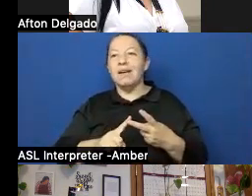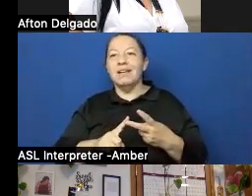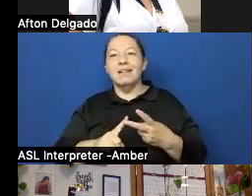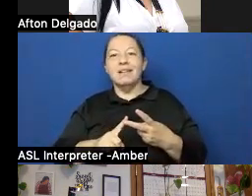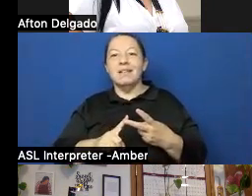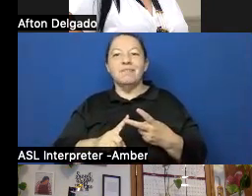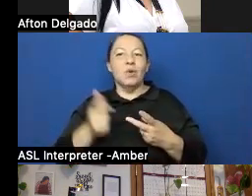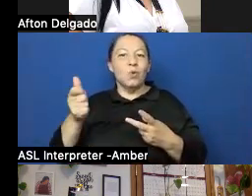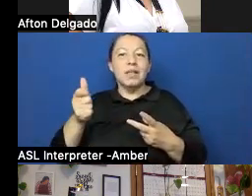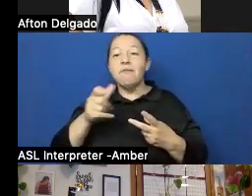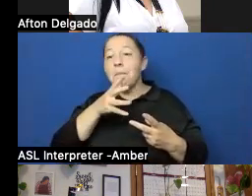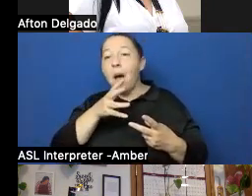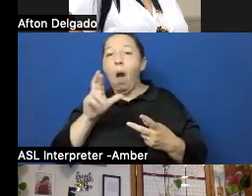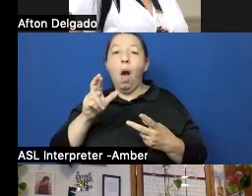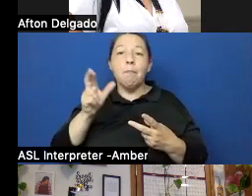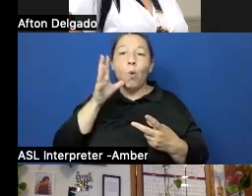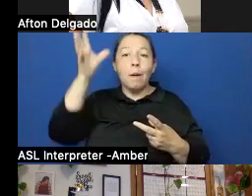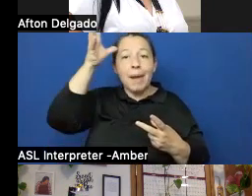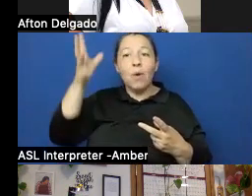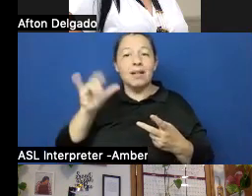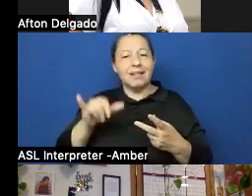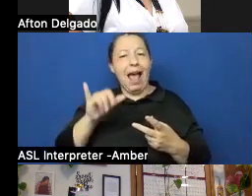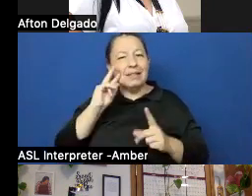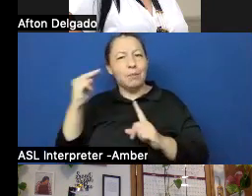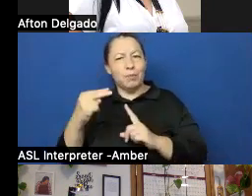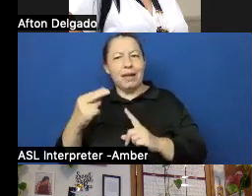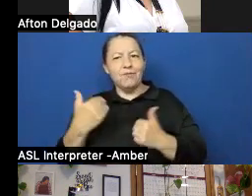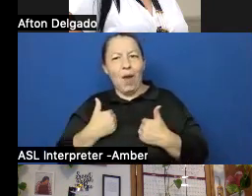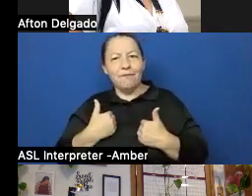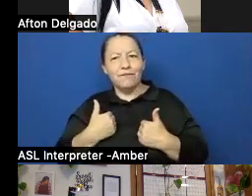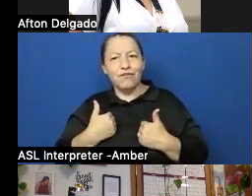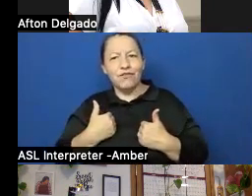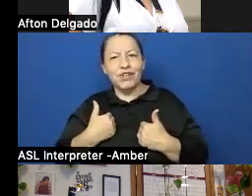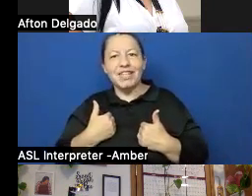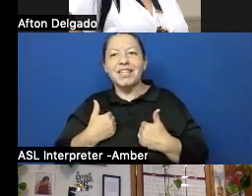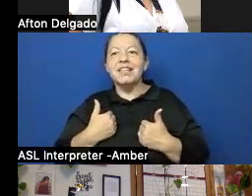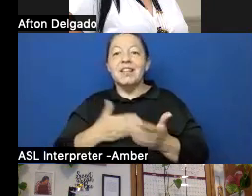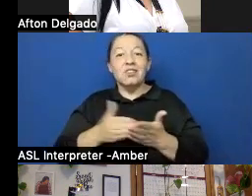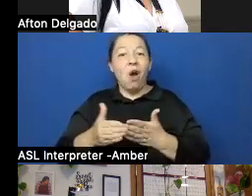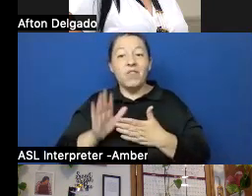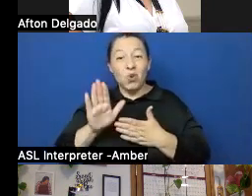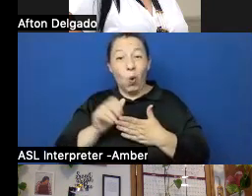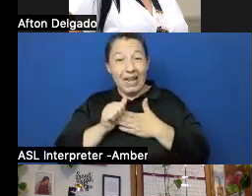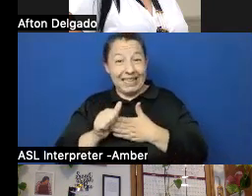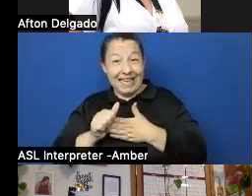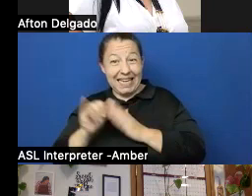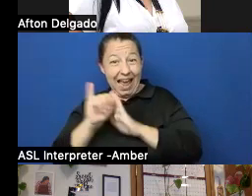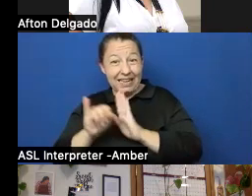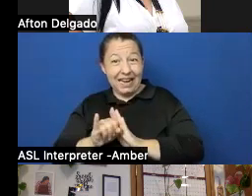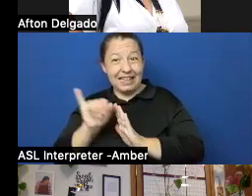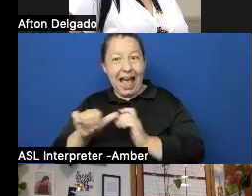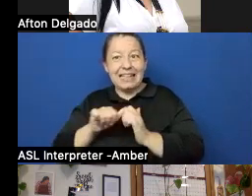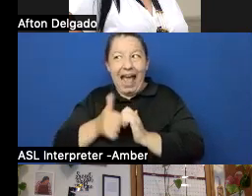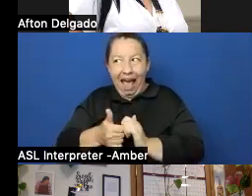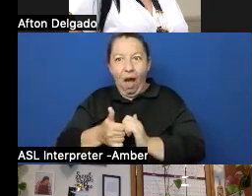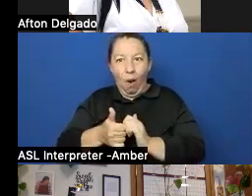parent or mom. That's the lens you're going to see out of. It's often your leading person or leading identities is how the world treats you. And so